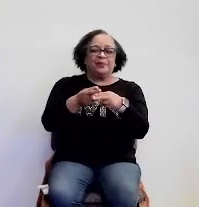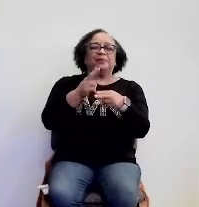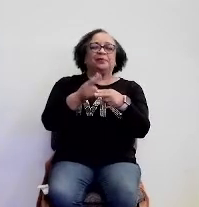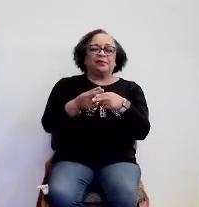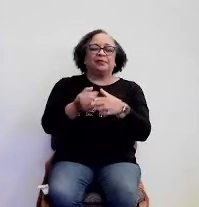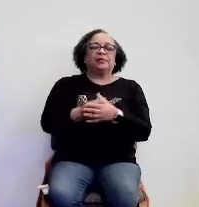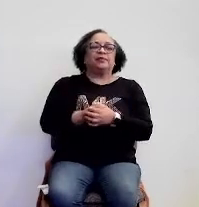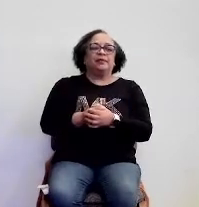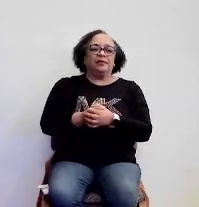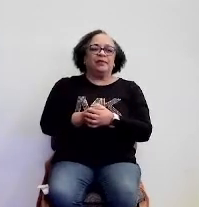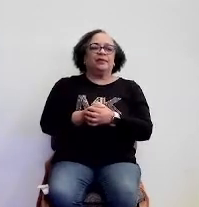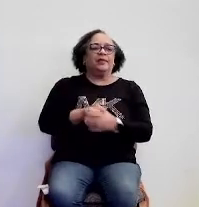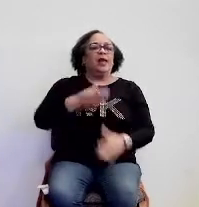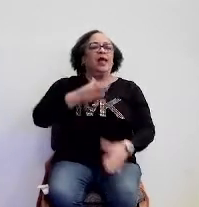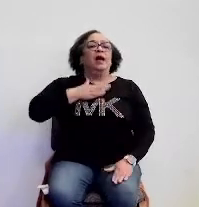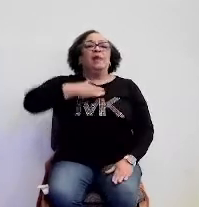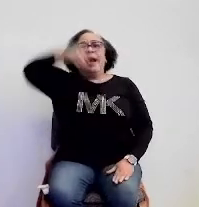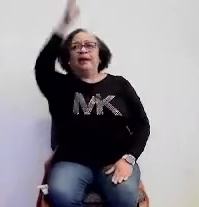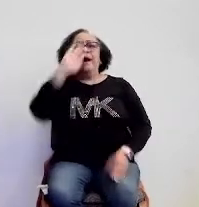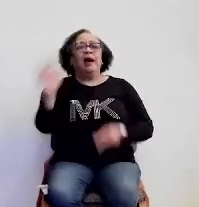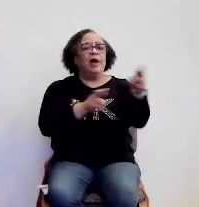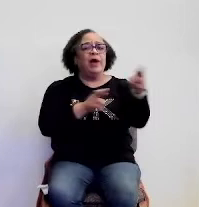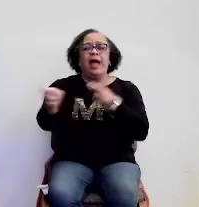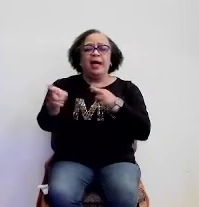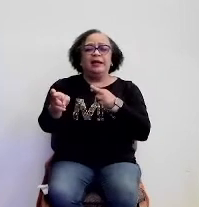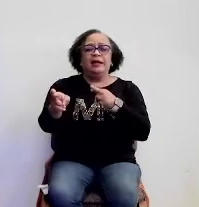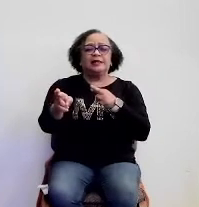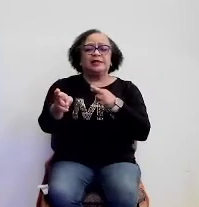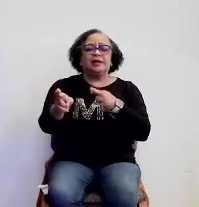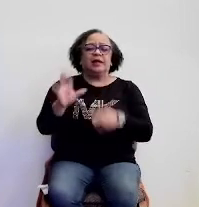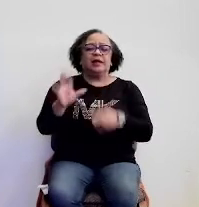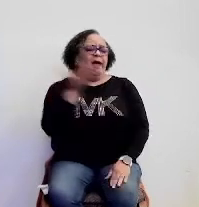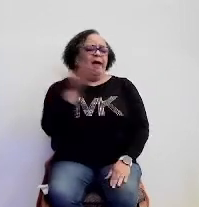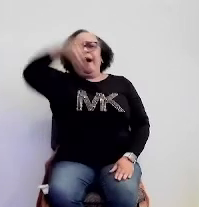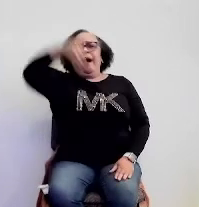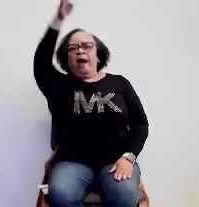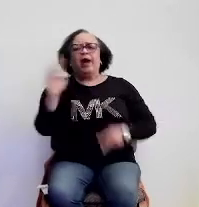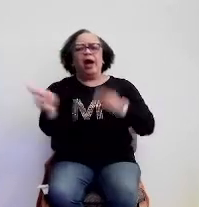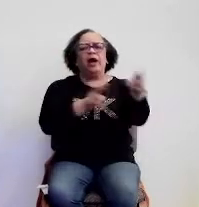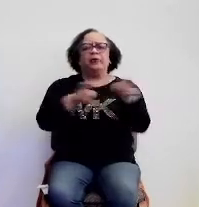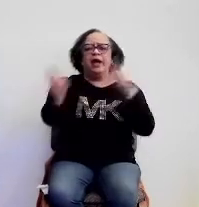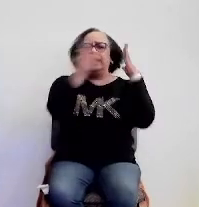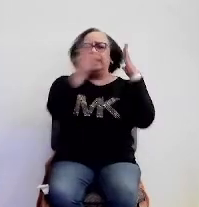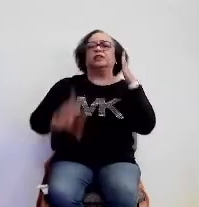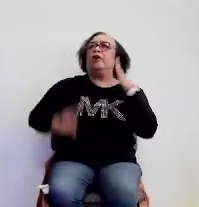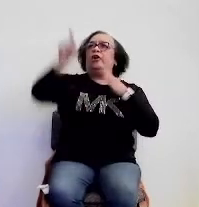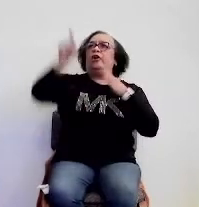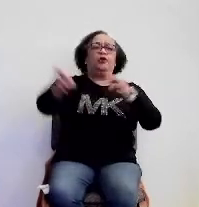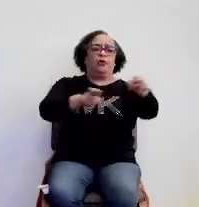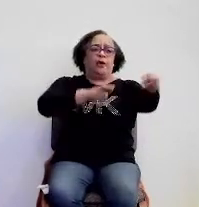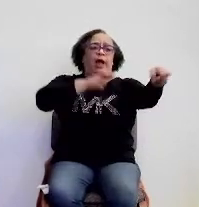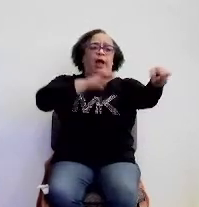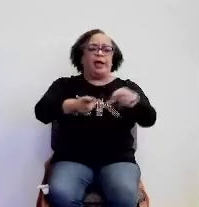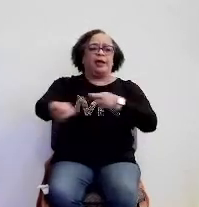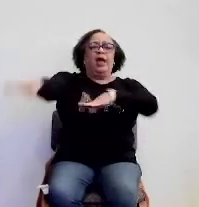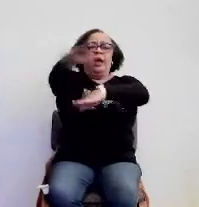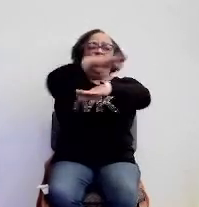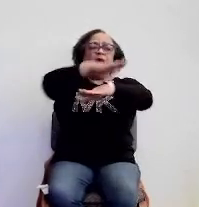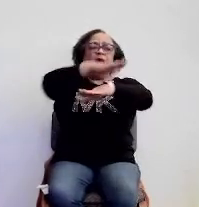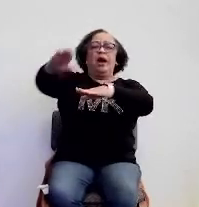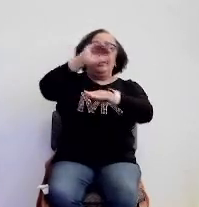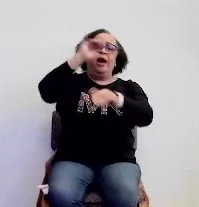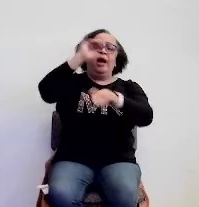every name. Say, my God reigns. My God reigns. Our God reigns. Our God reigns. Lord,